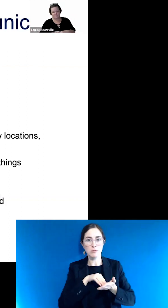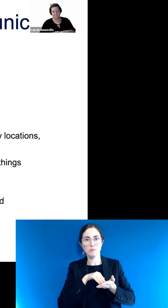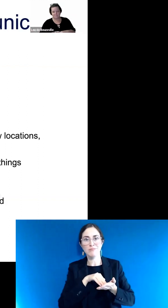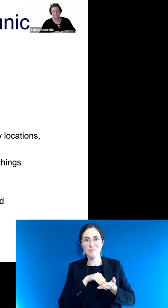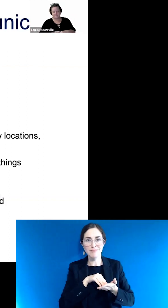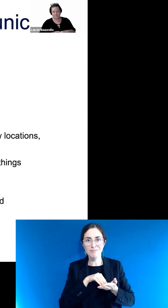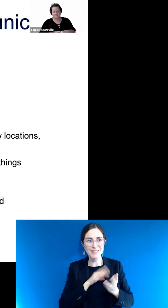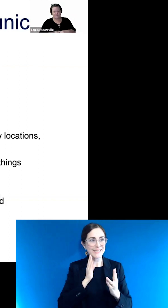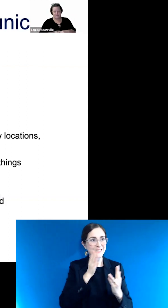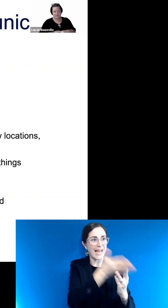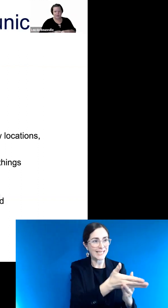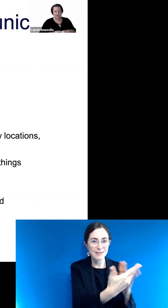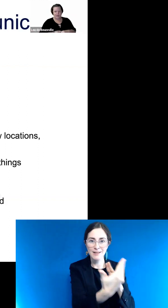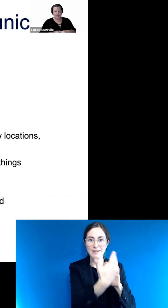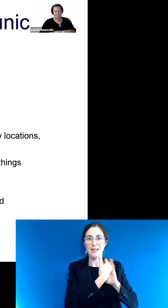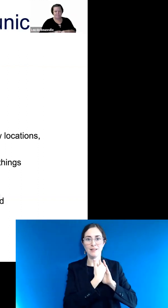to.